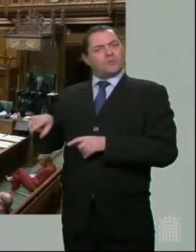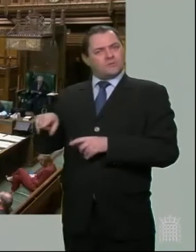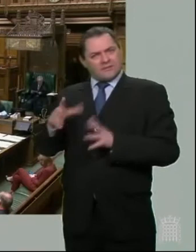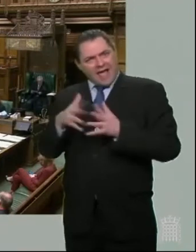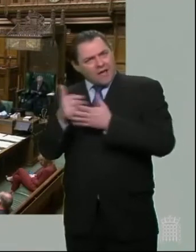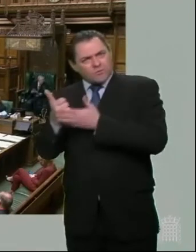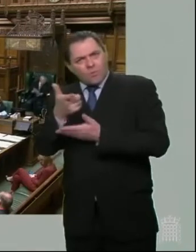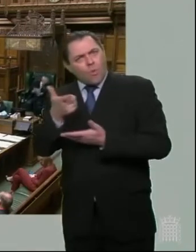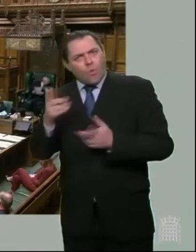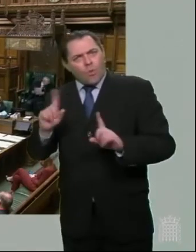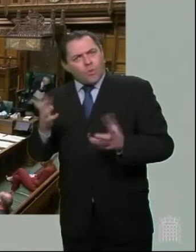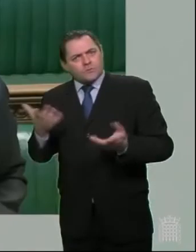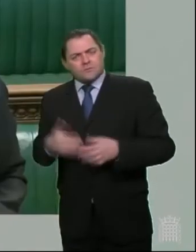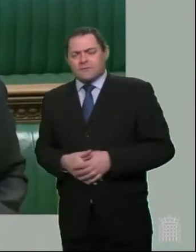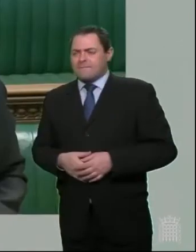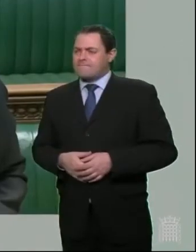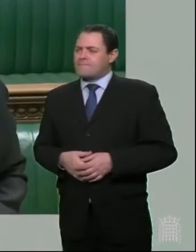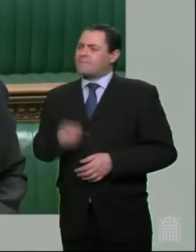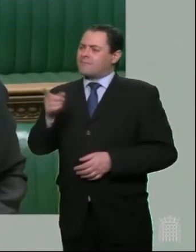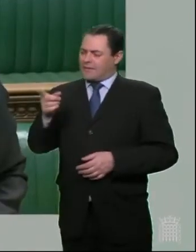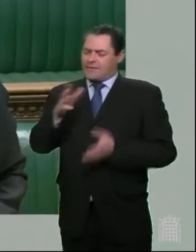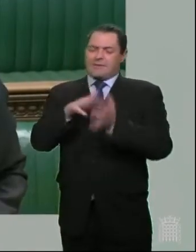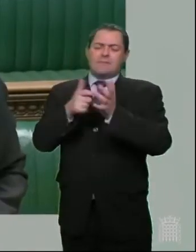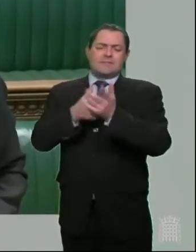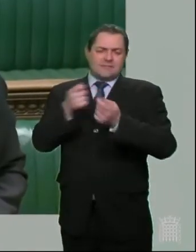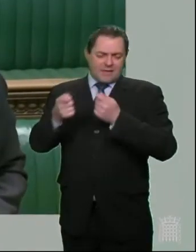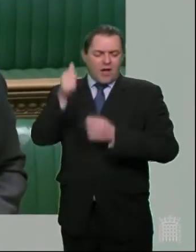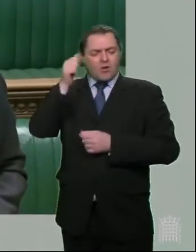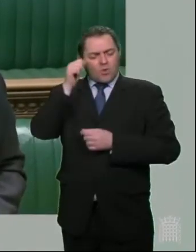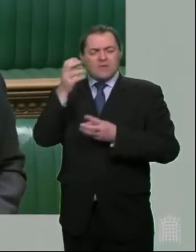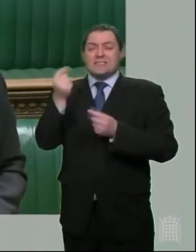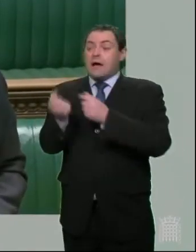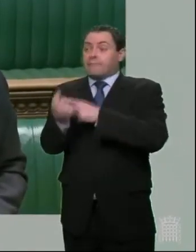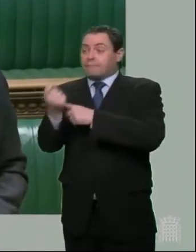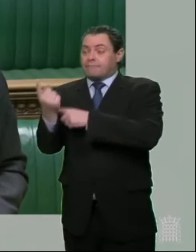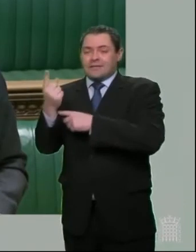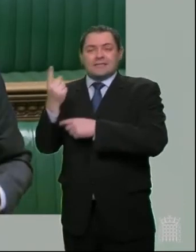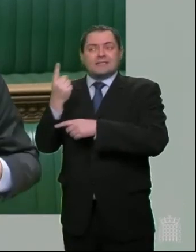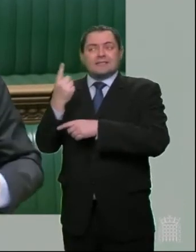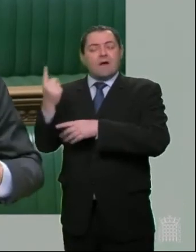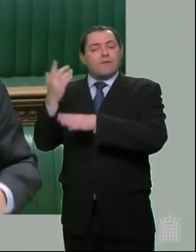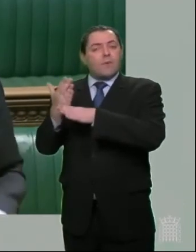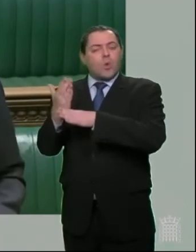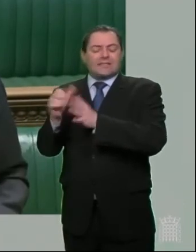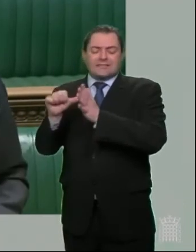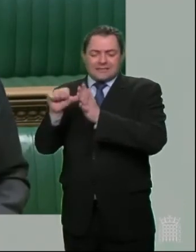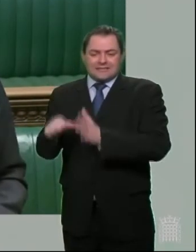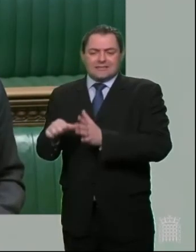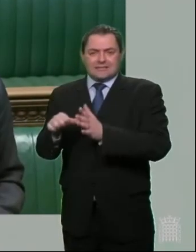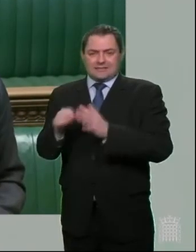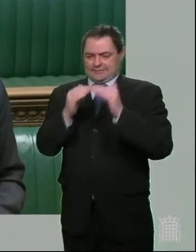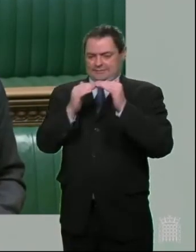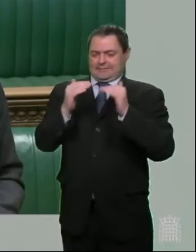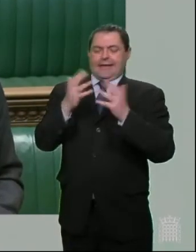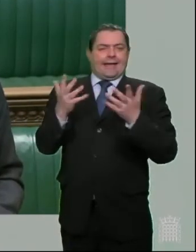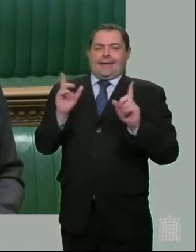Speaker, I am conscious, as the honourable gentleman says, that there have been difficult cases with self-employed people who haven't qualified for some